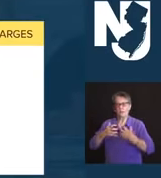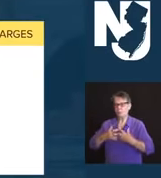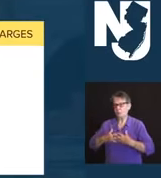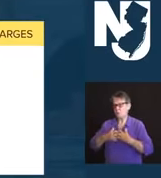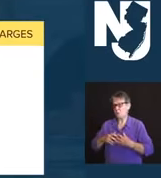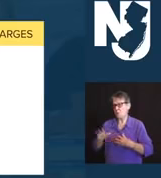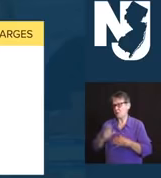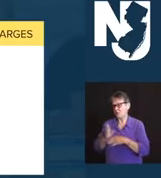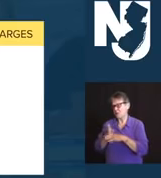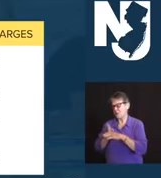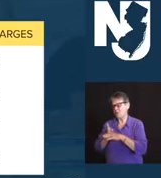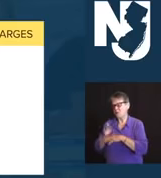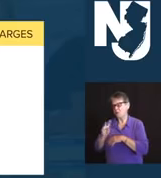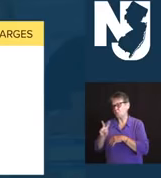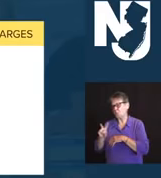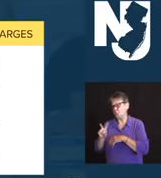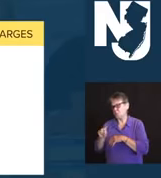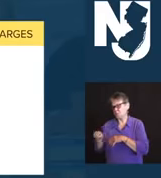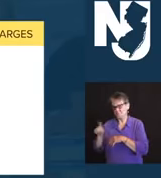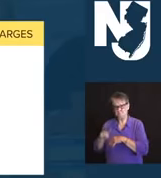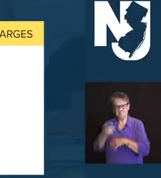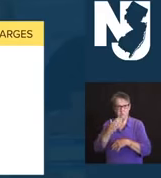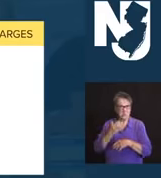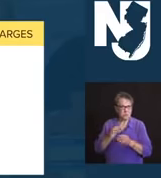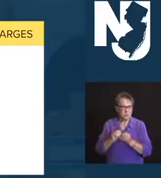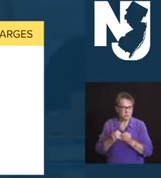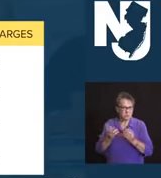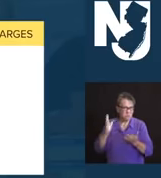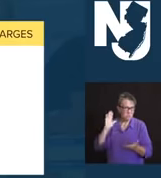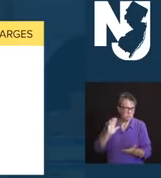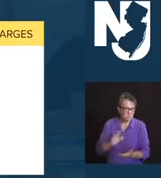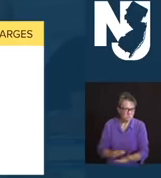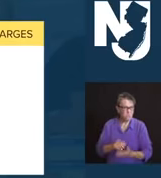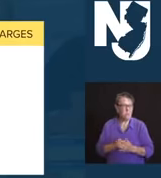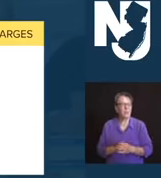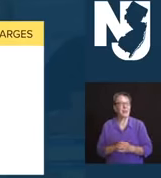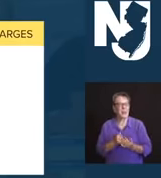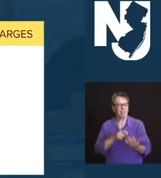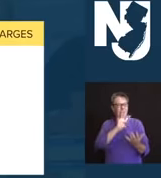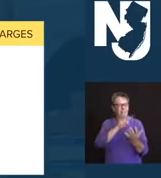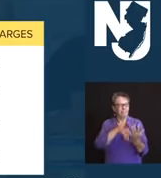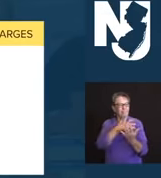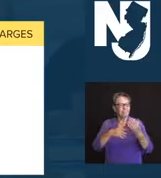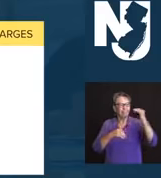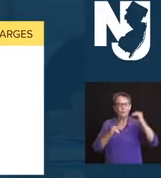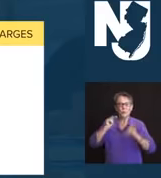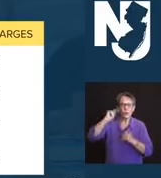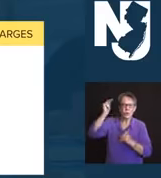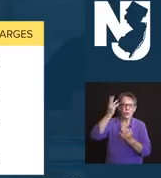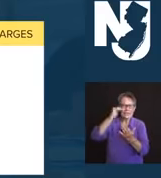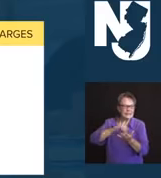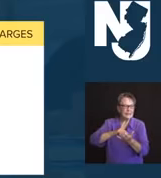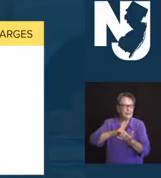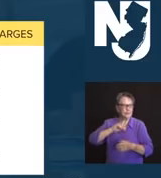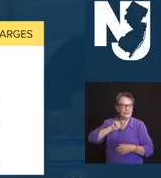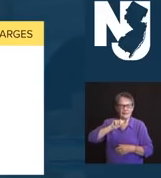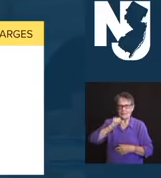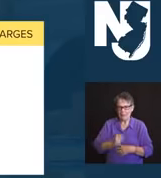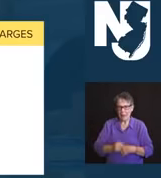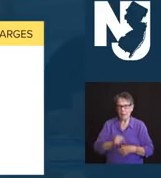You can see the totals on the left by region to our hospitals, while 70 live patients left our hospitals. That's the column on the